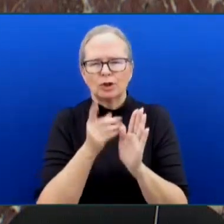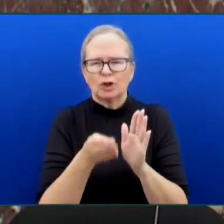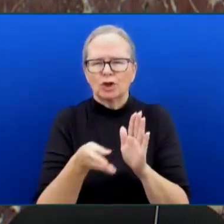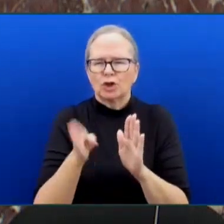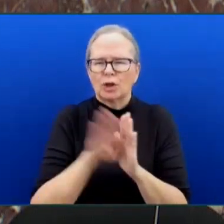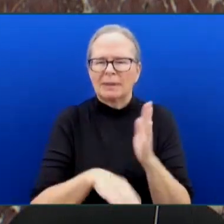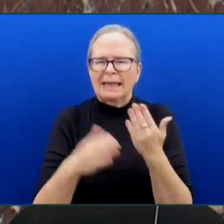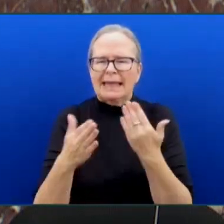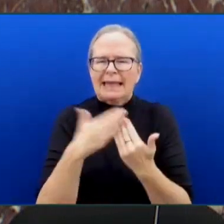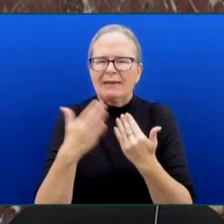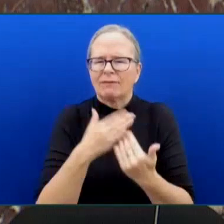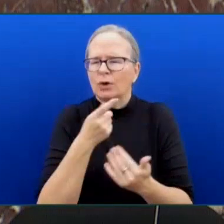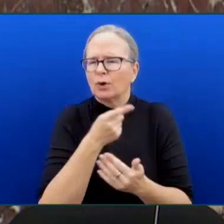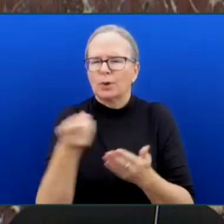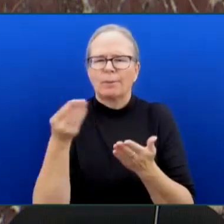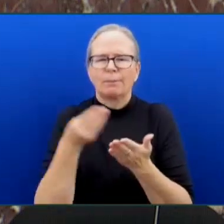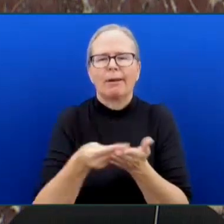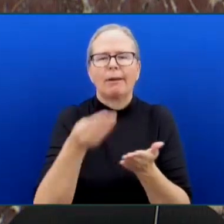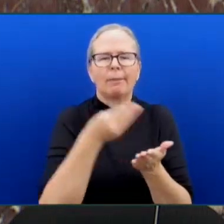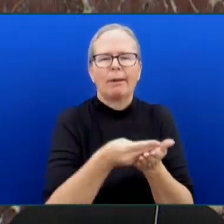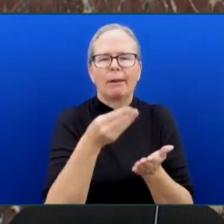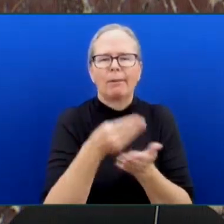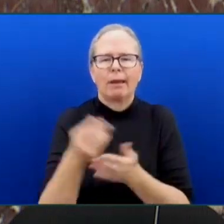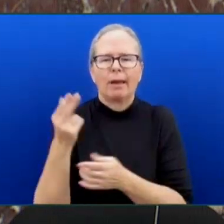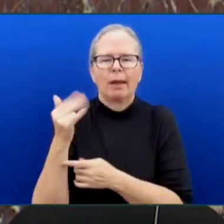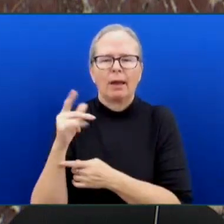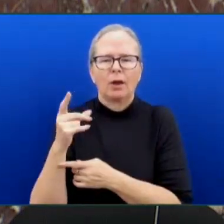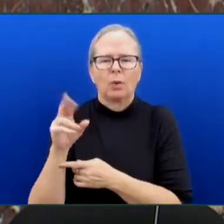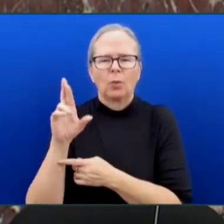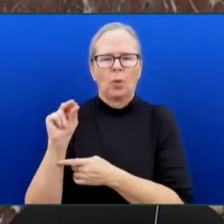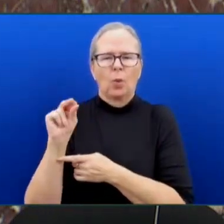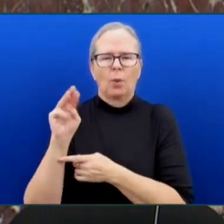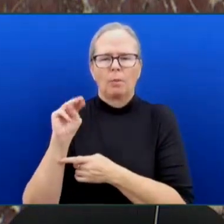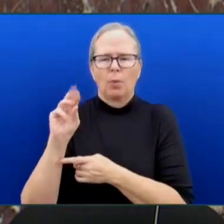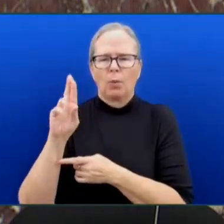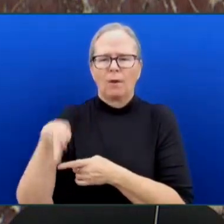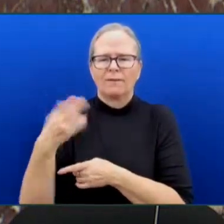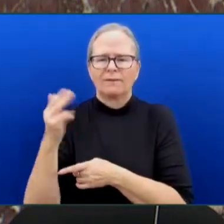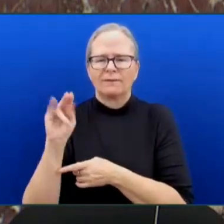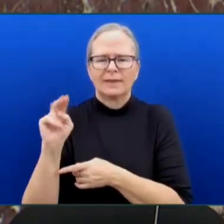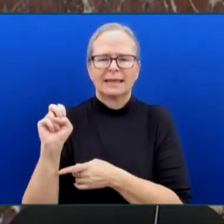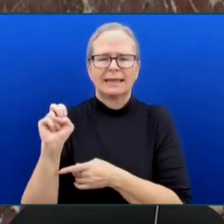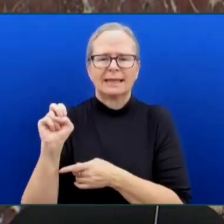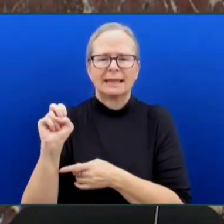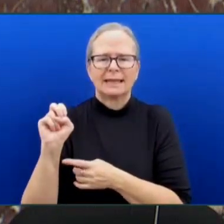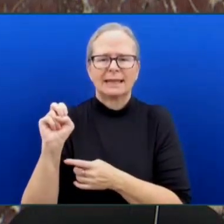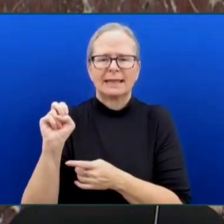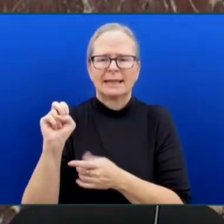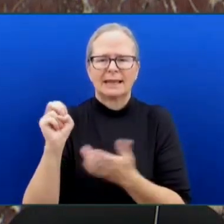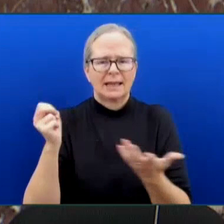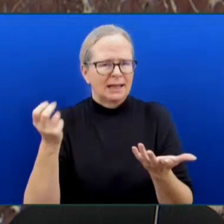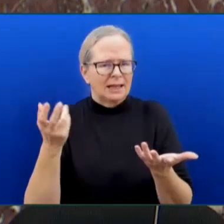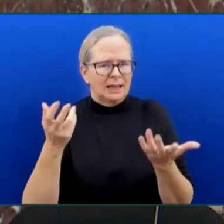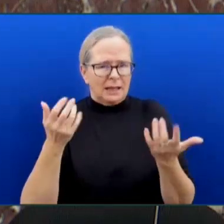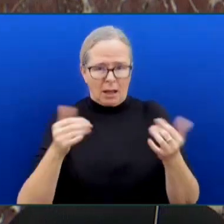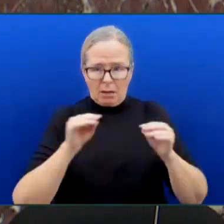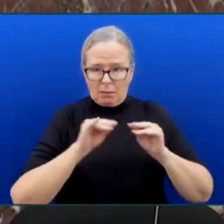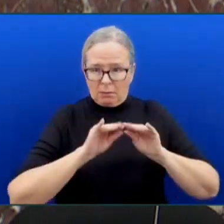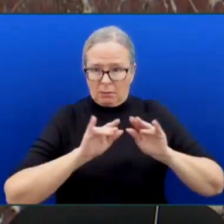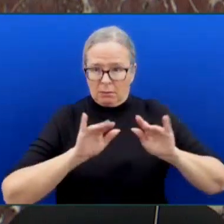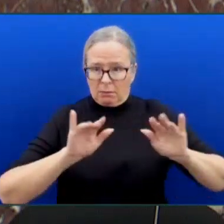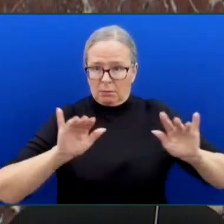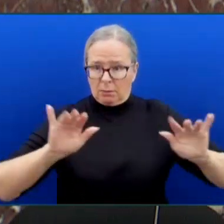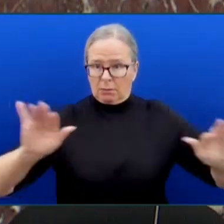people who were not previously addicted. Its street value has plummeted by up to 95%, and that